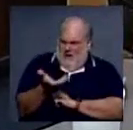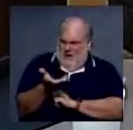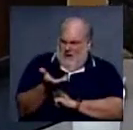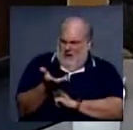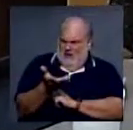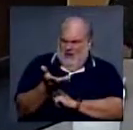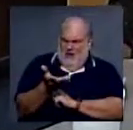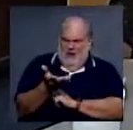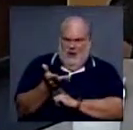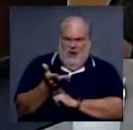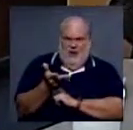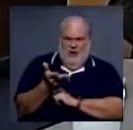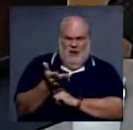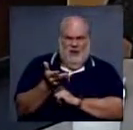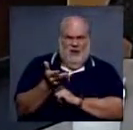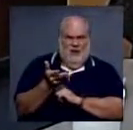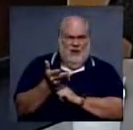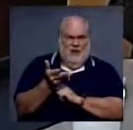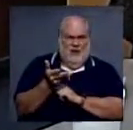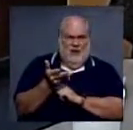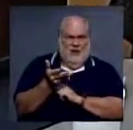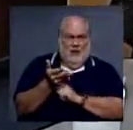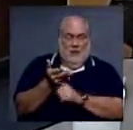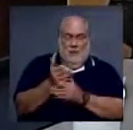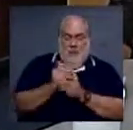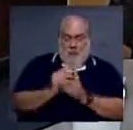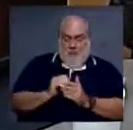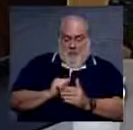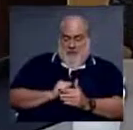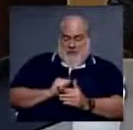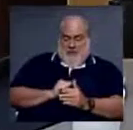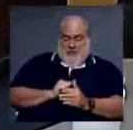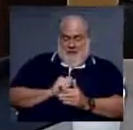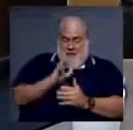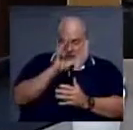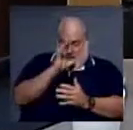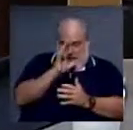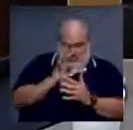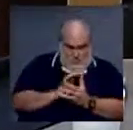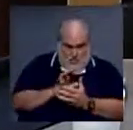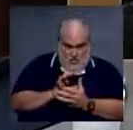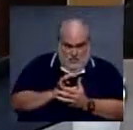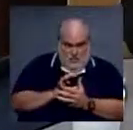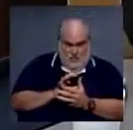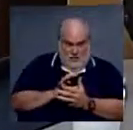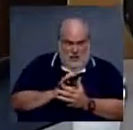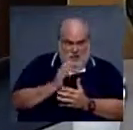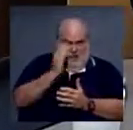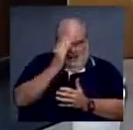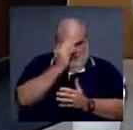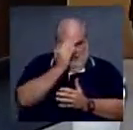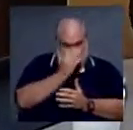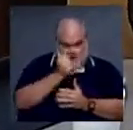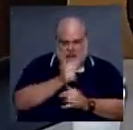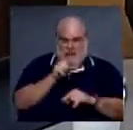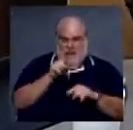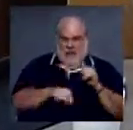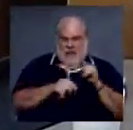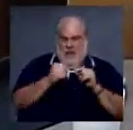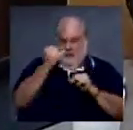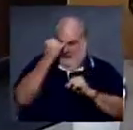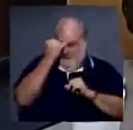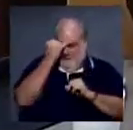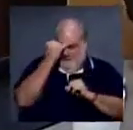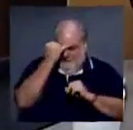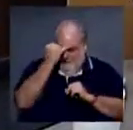happen? So, I mean, a part of my mind is confused about this because I can't imagine the